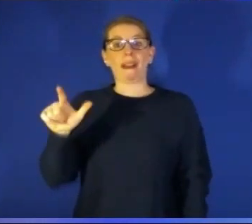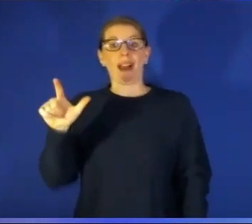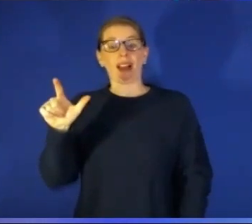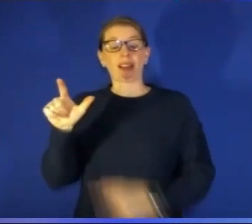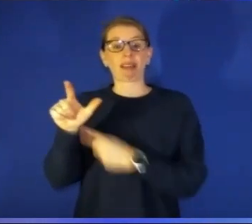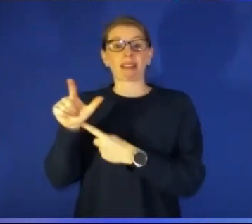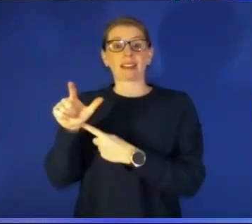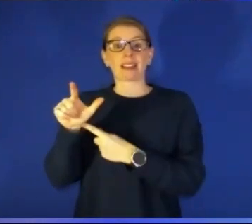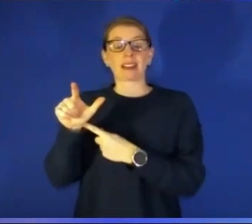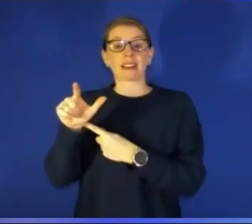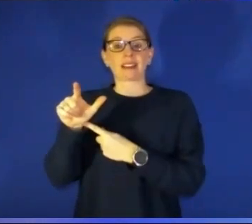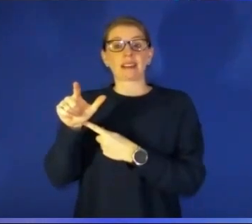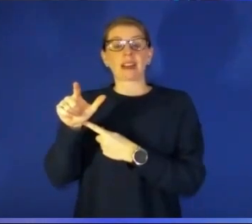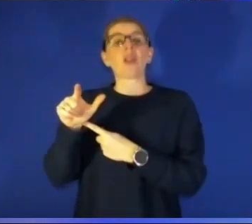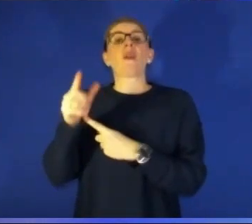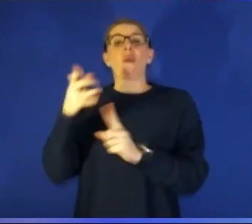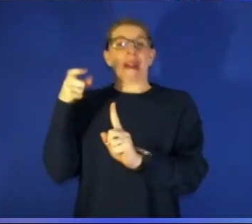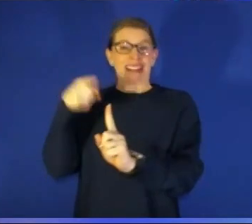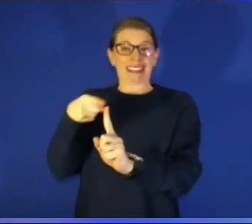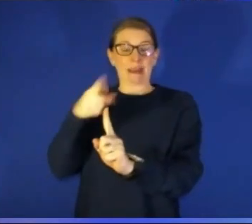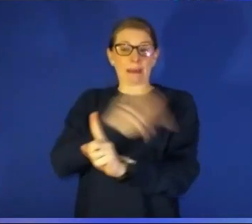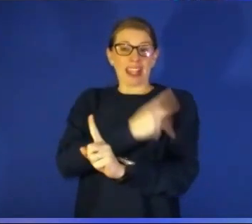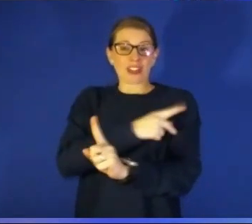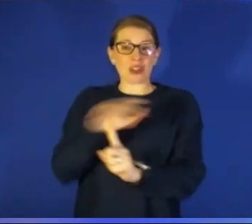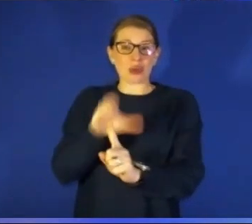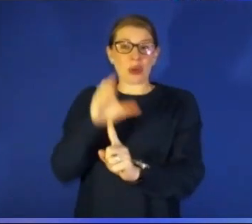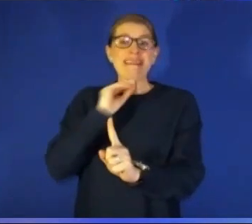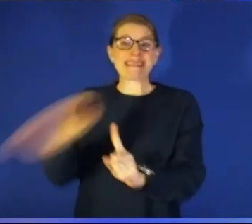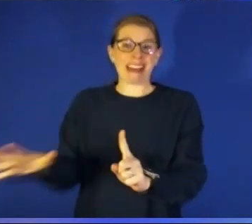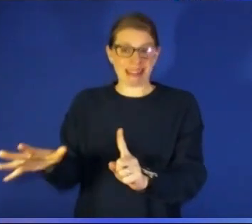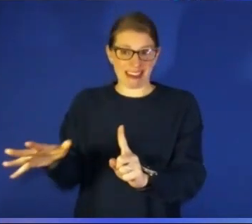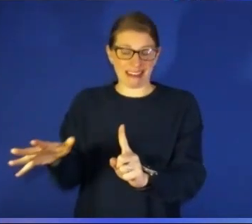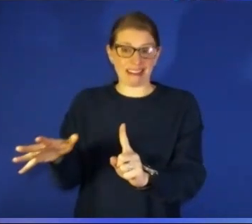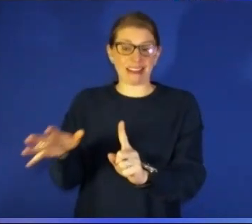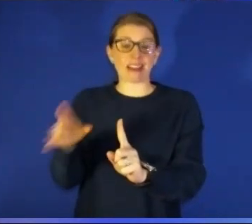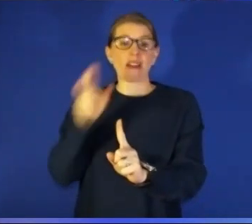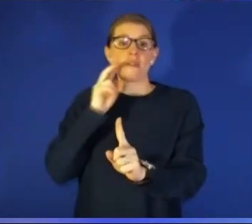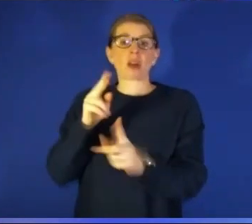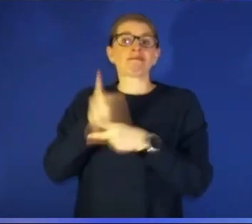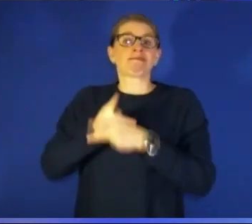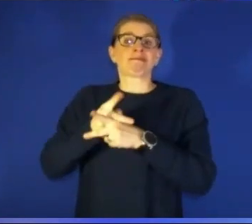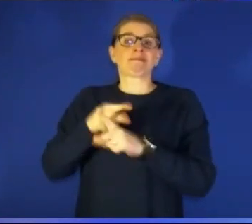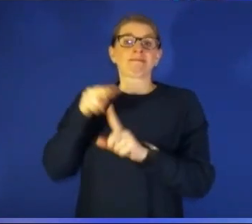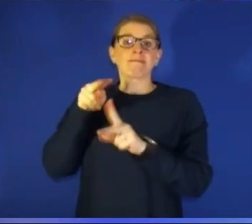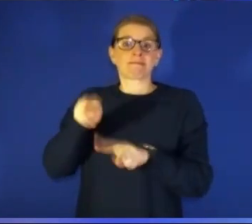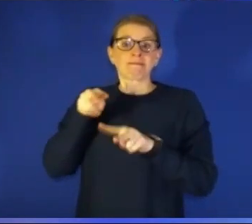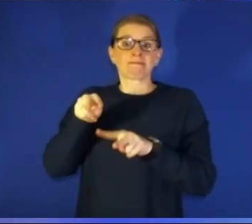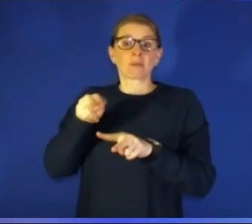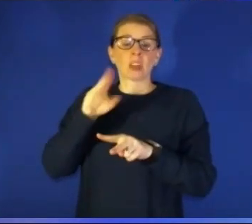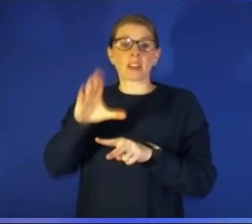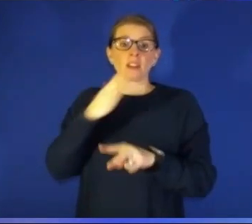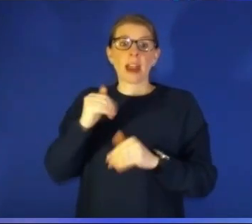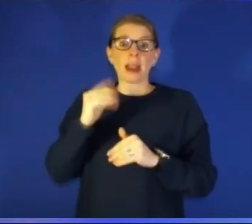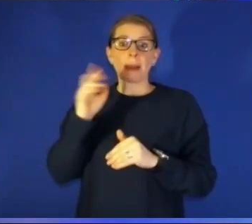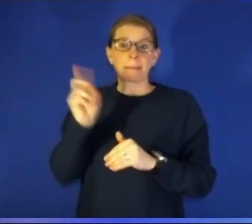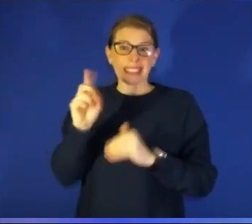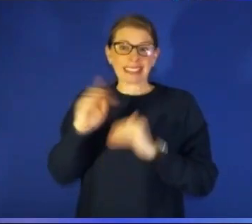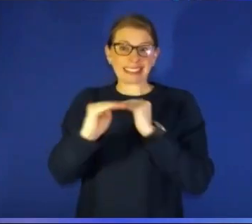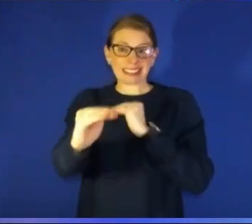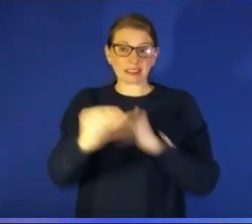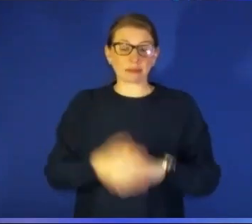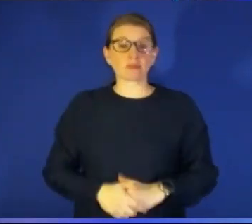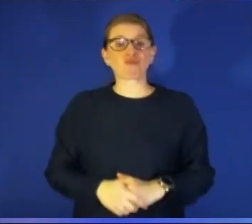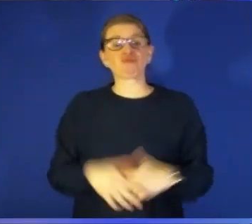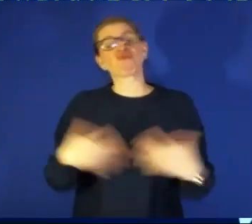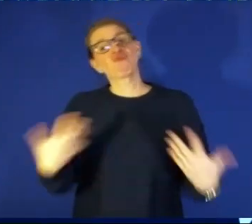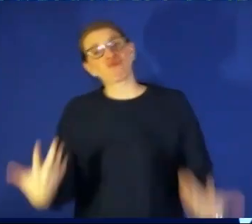do nothing when it comes to taking care of and monitoring and stabilizing their diabetes. Perhaps that's a